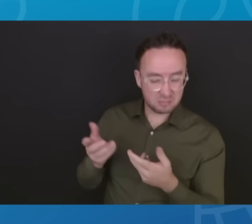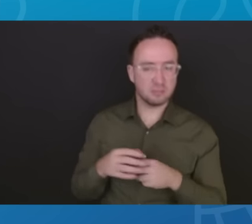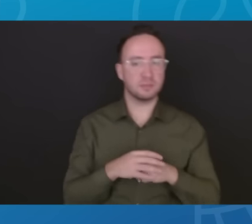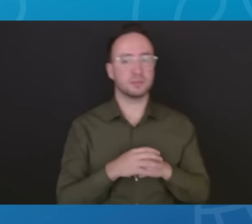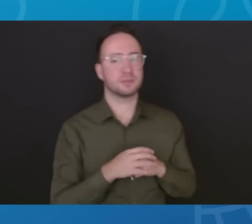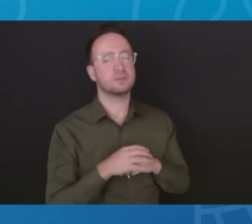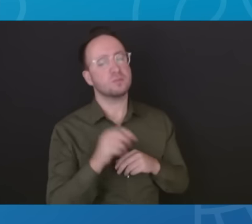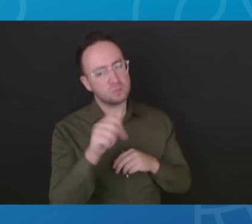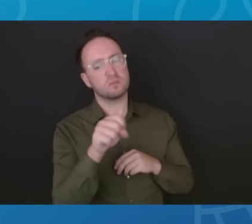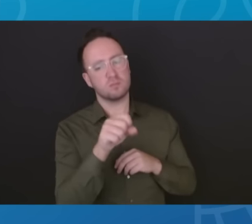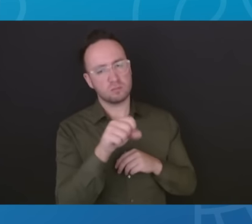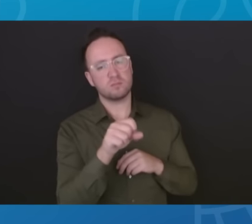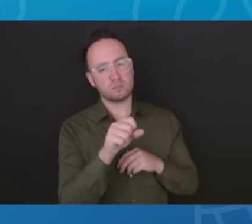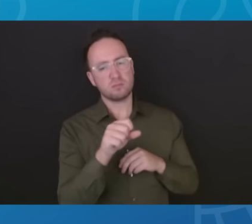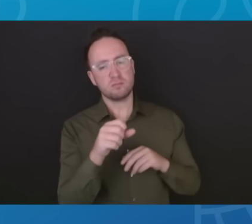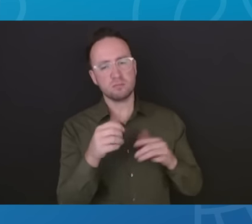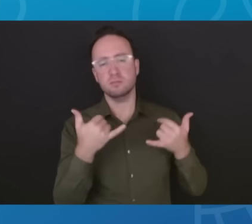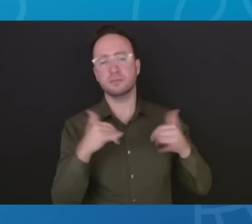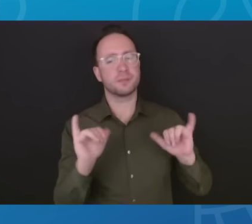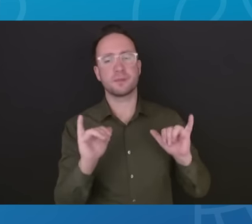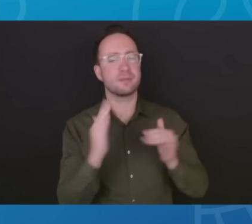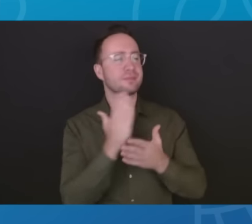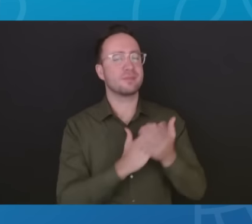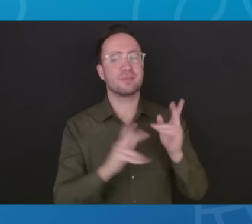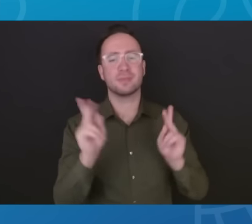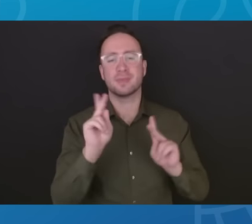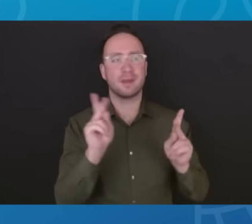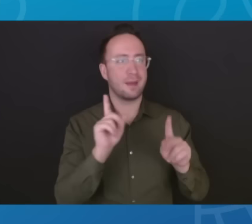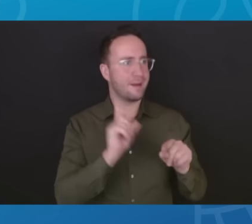can't make it to the airport, but